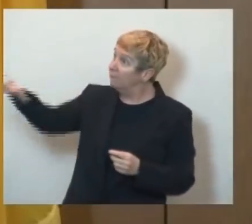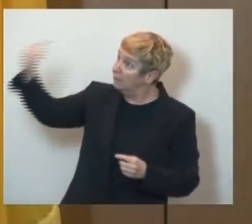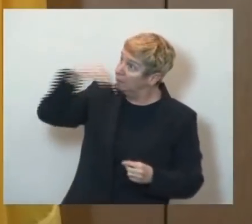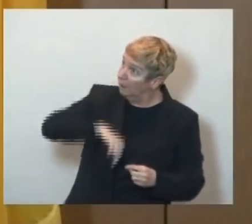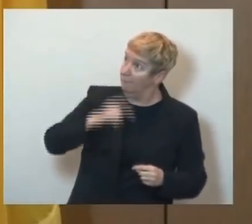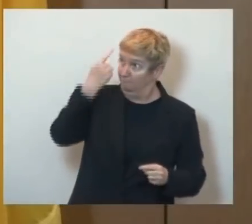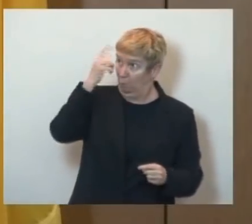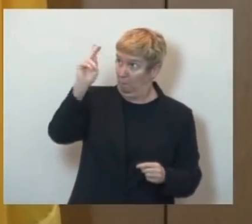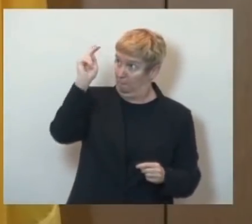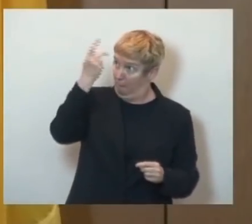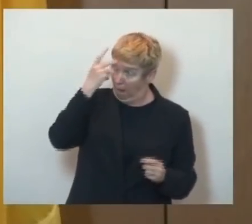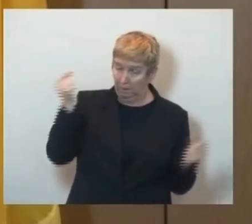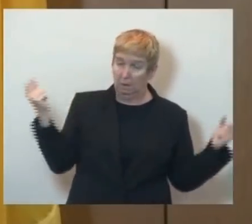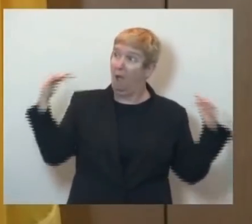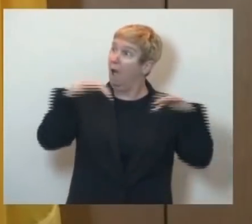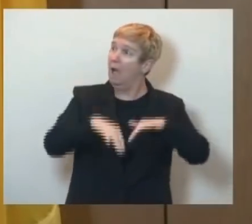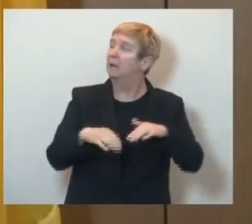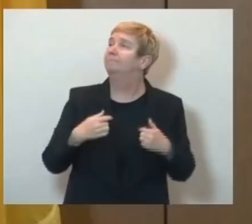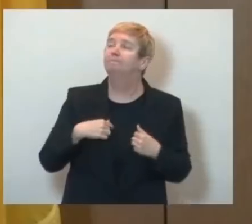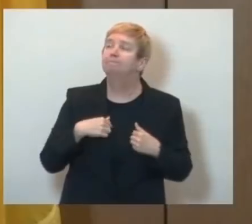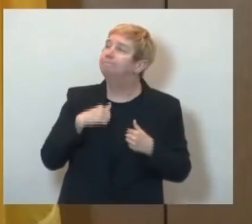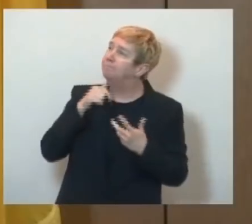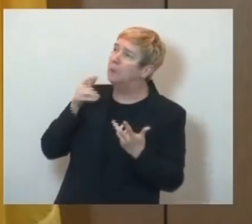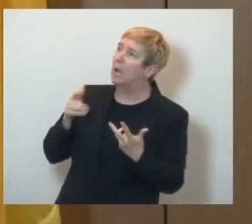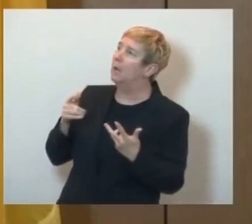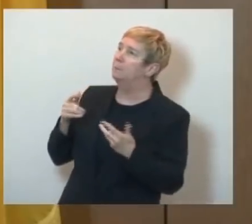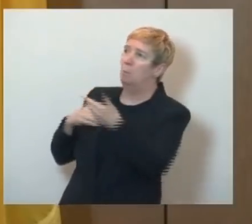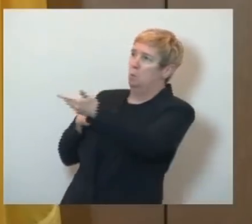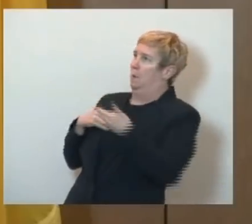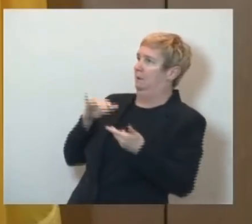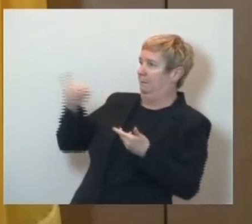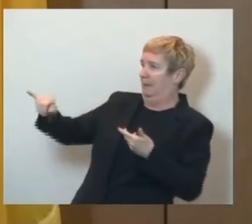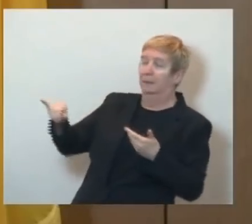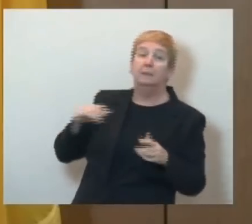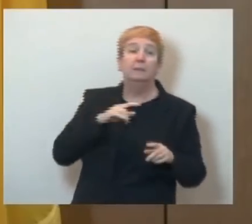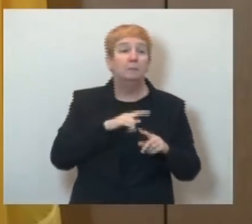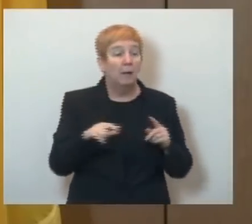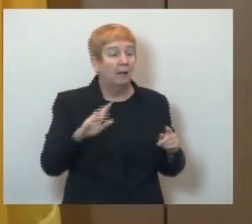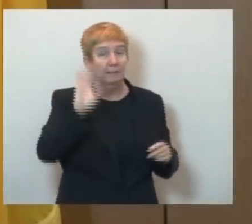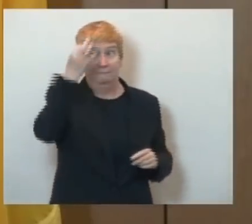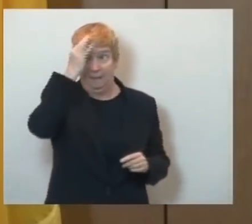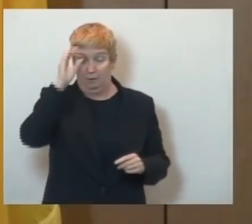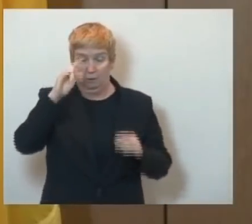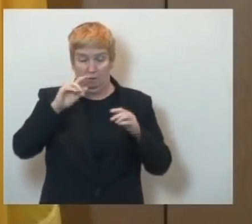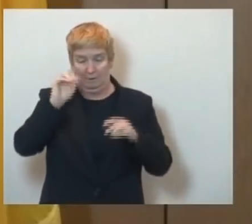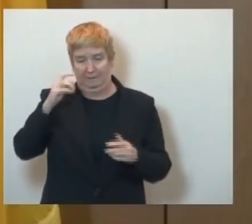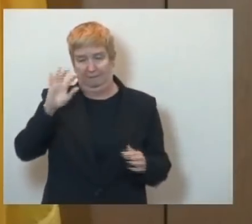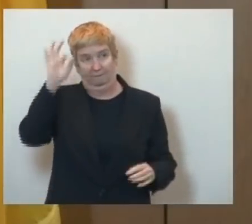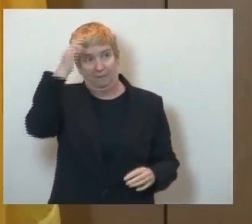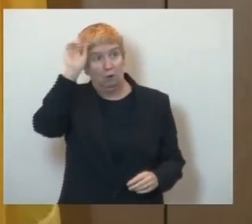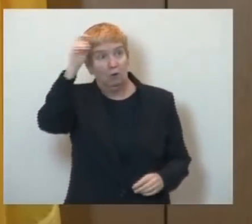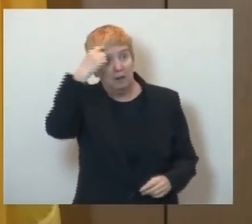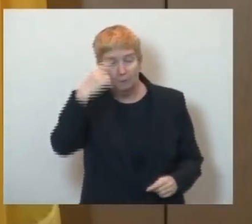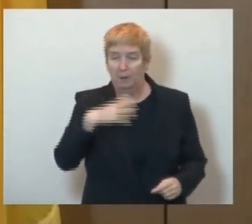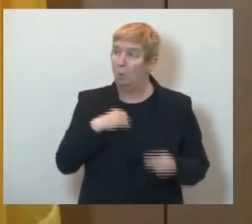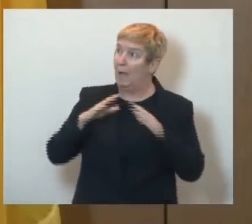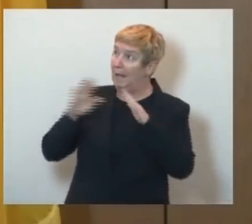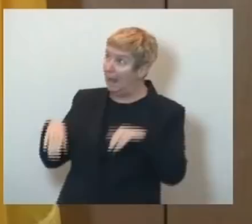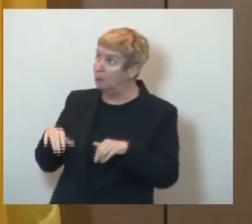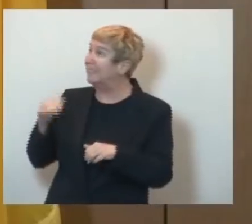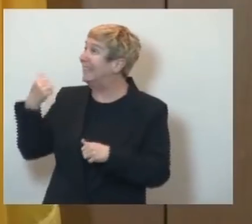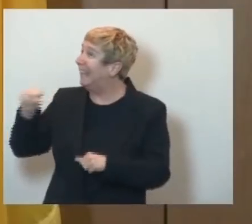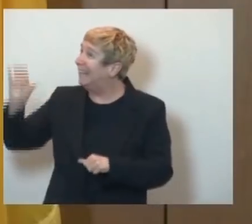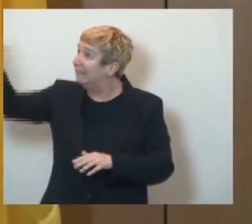but again, anyone in the federal government or the White House that is working to help New Mexico do the best